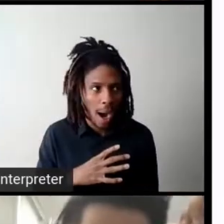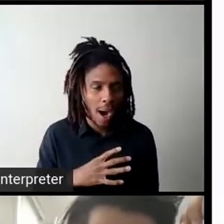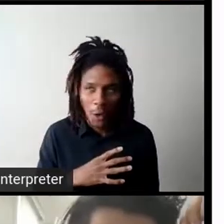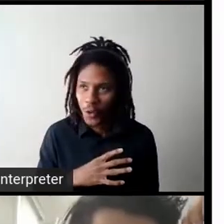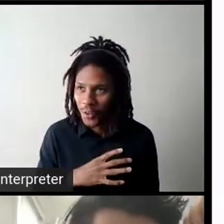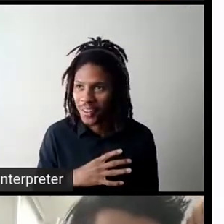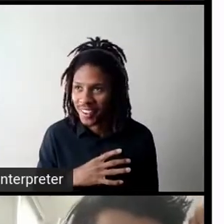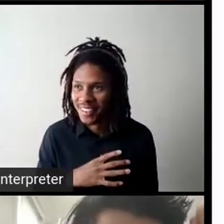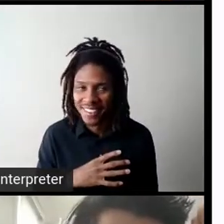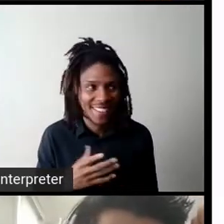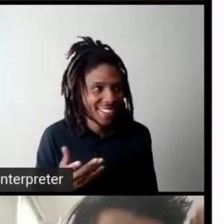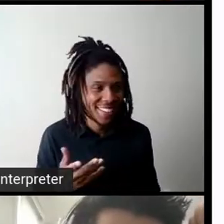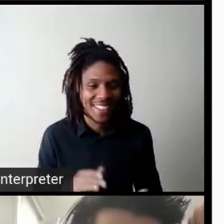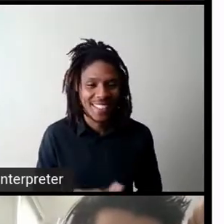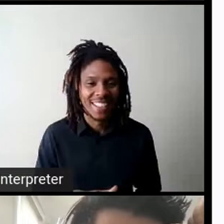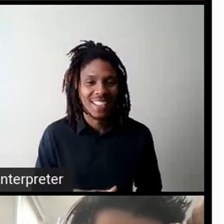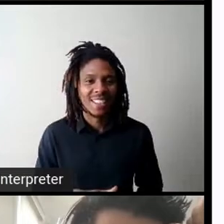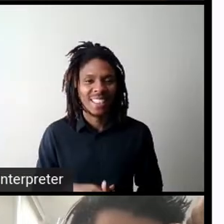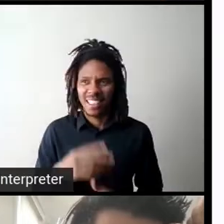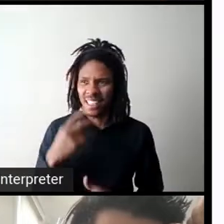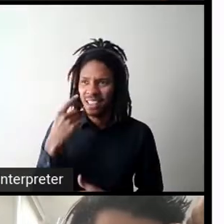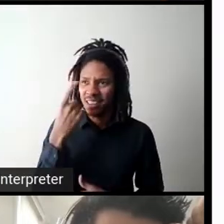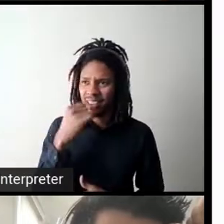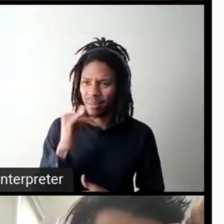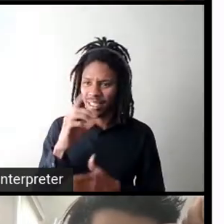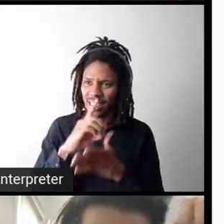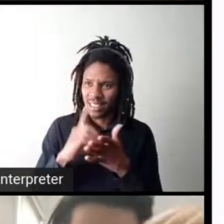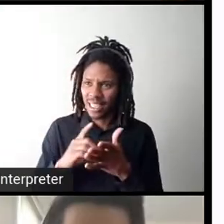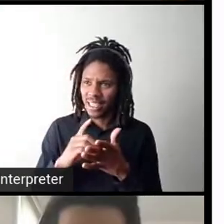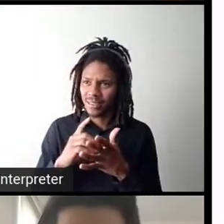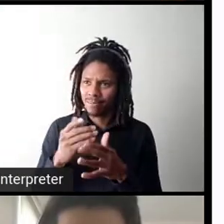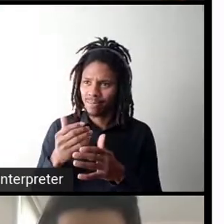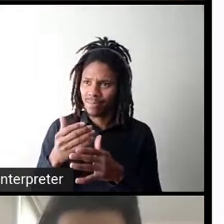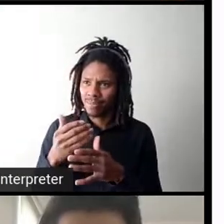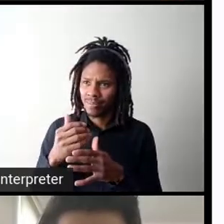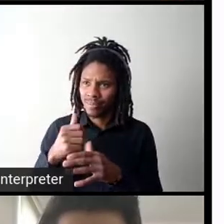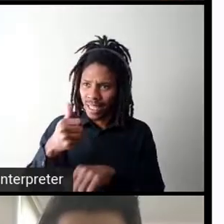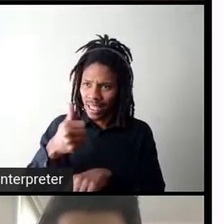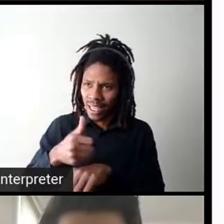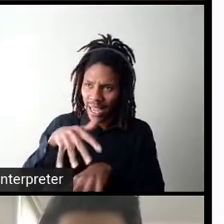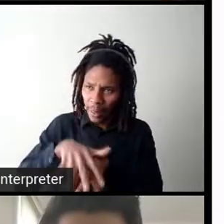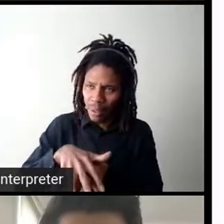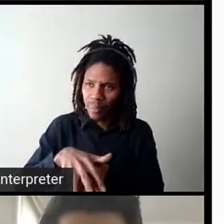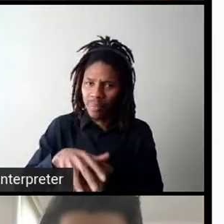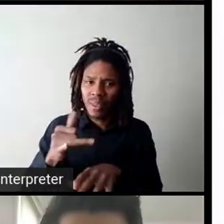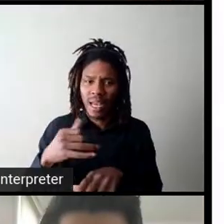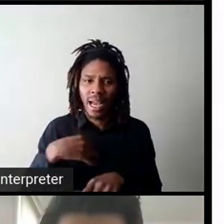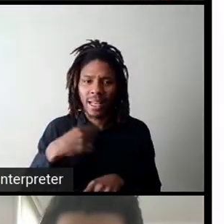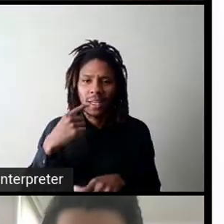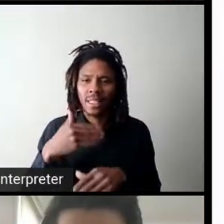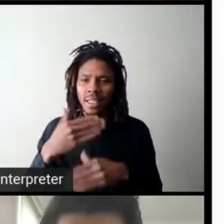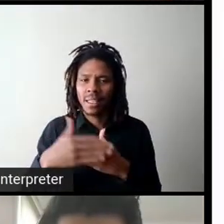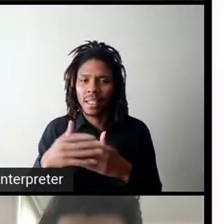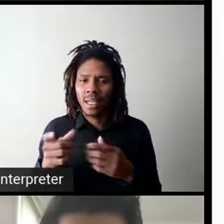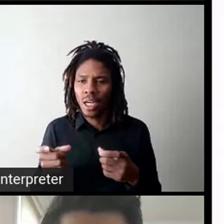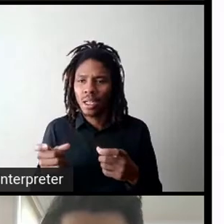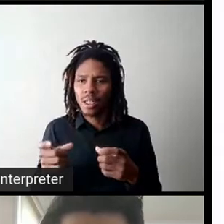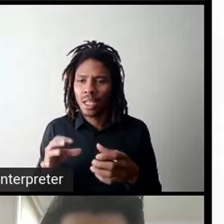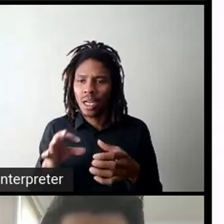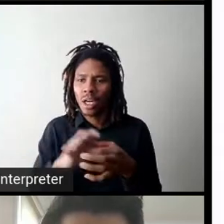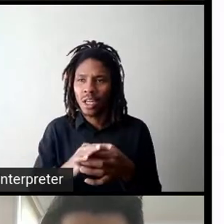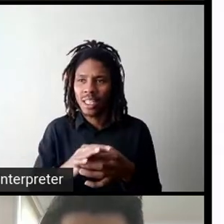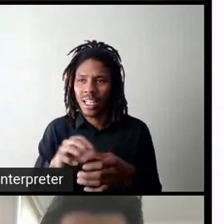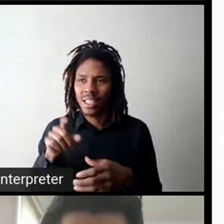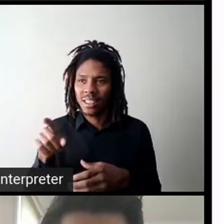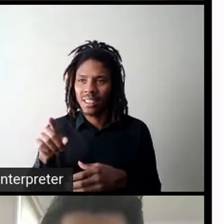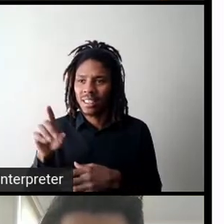And so now, like, it looks like the design is implemented. I imagine the next step is probably to hook that data model up to the design, right?